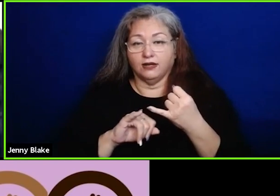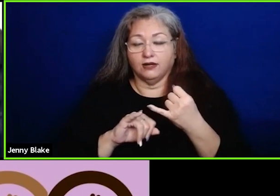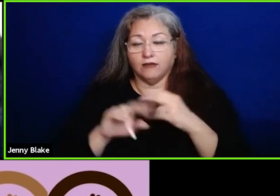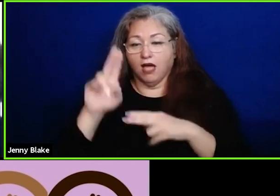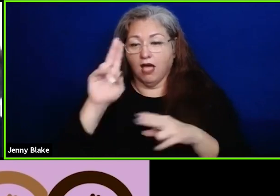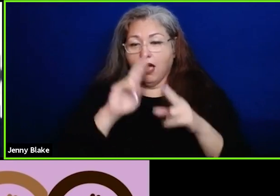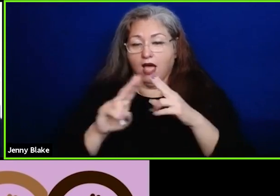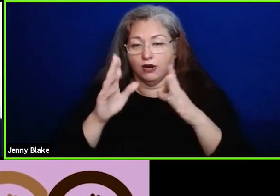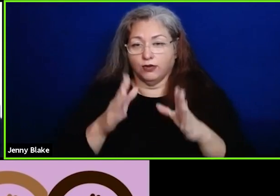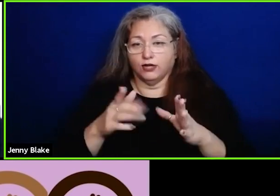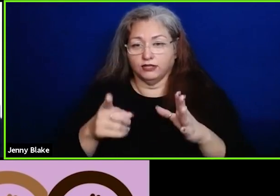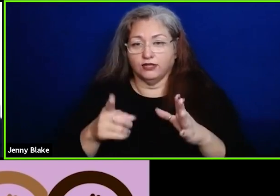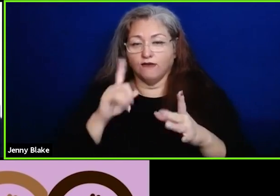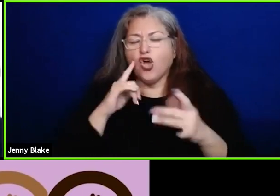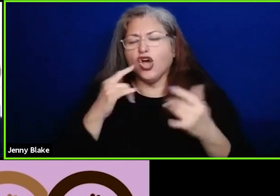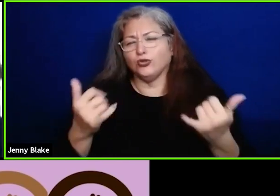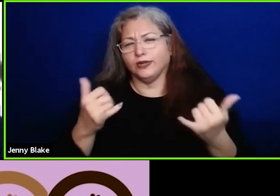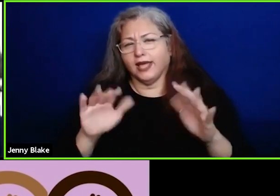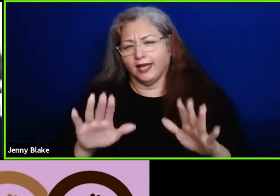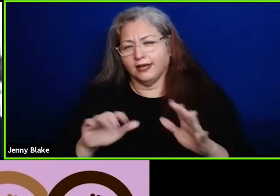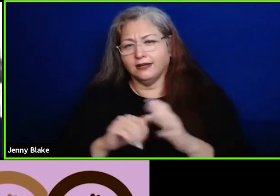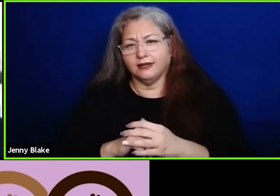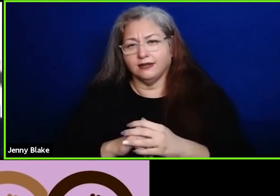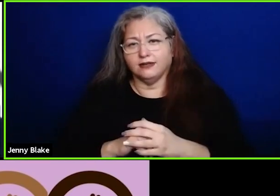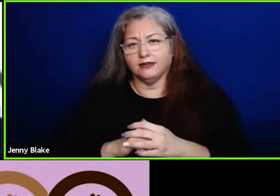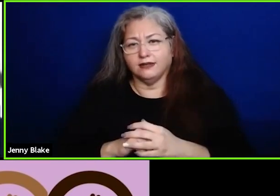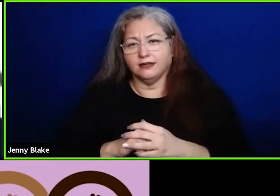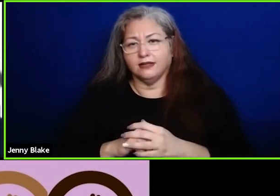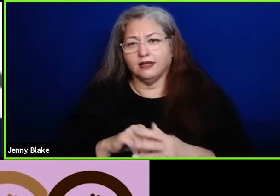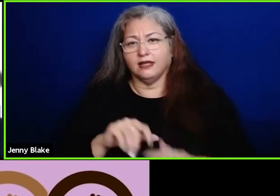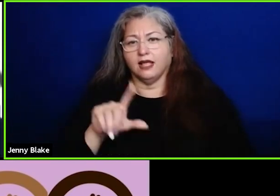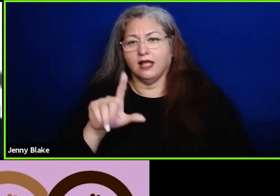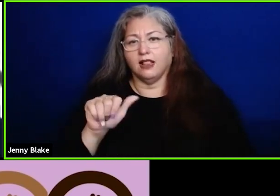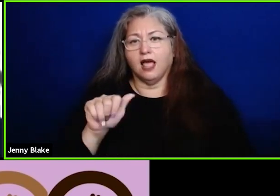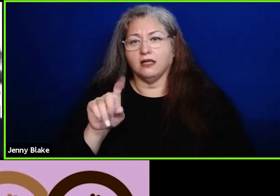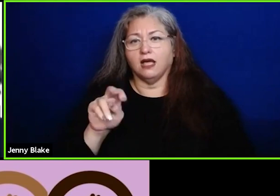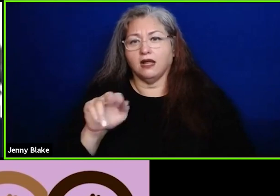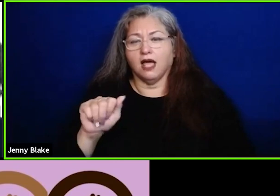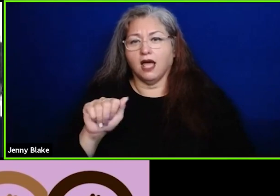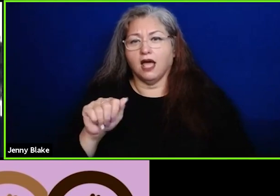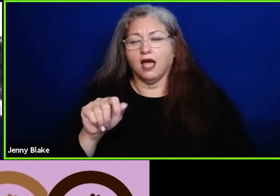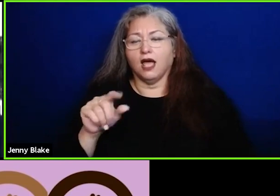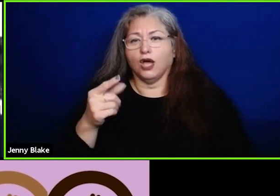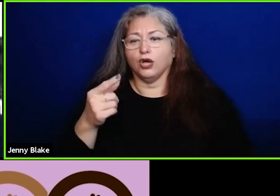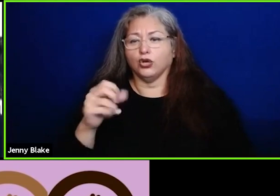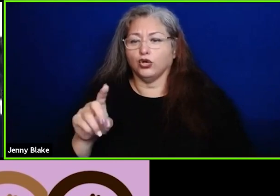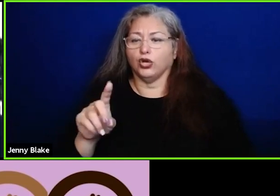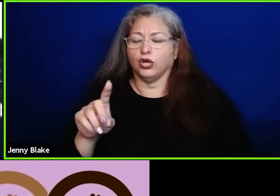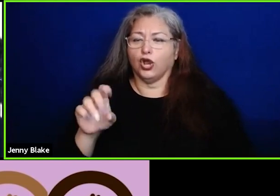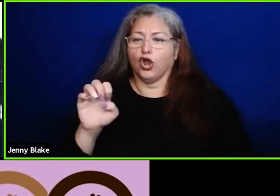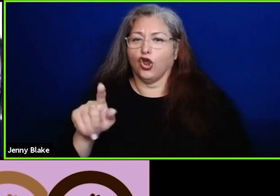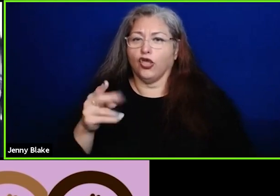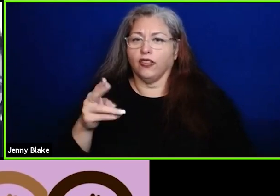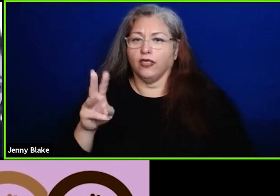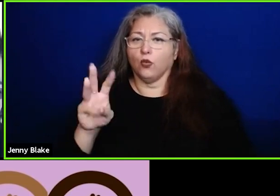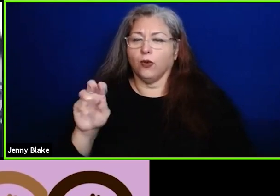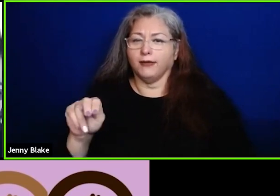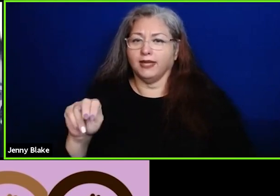honoring for today is LaDonna Good Earth Woman Brave Bull